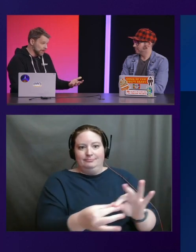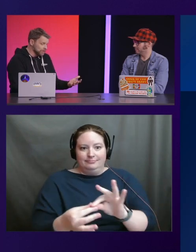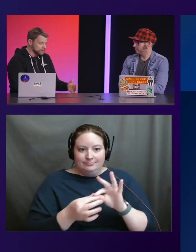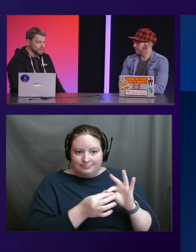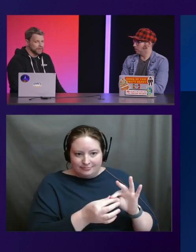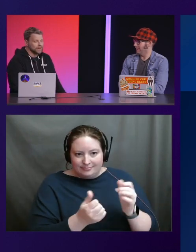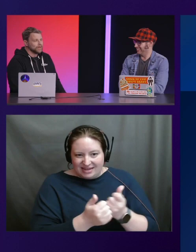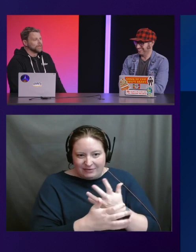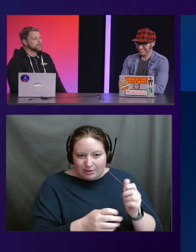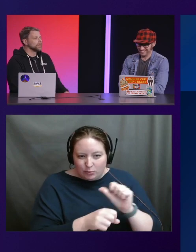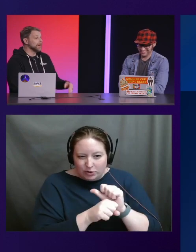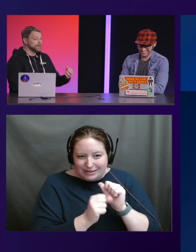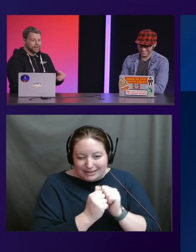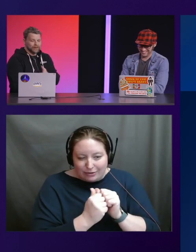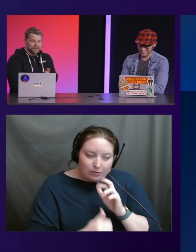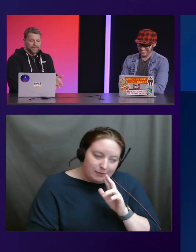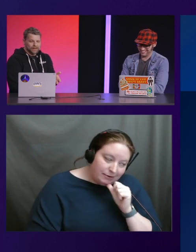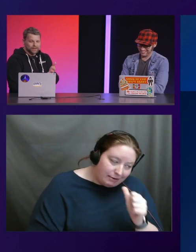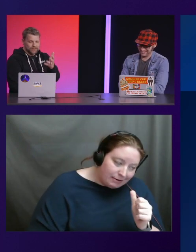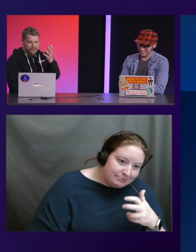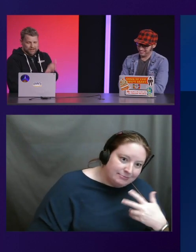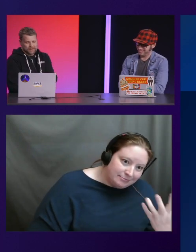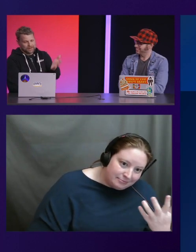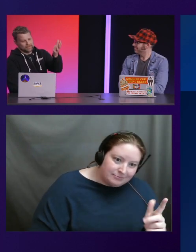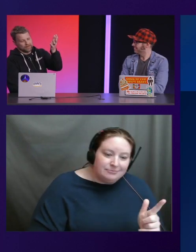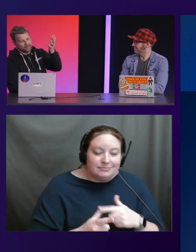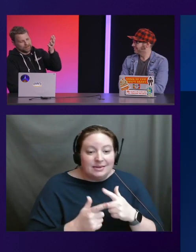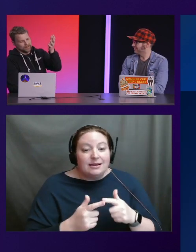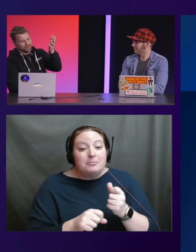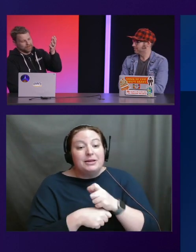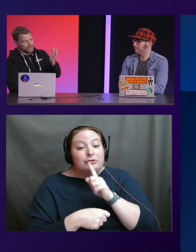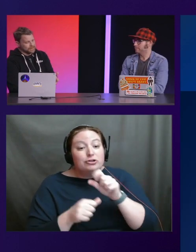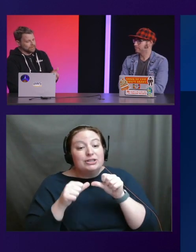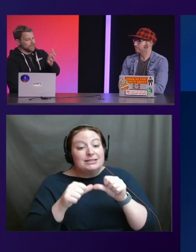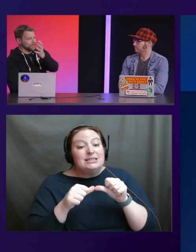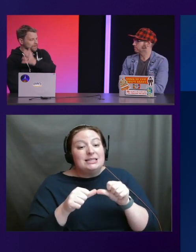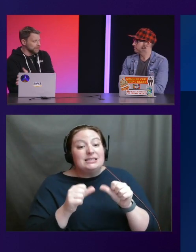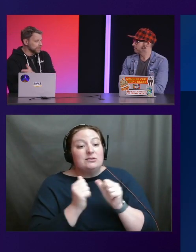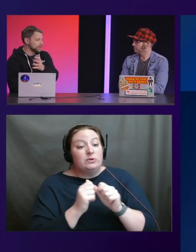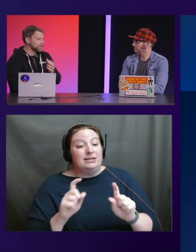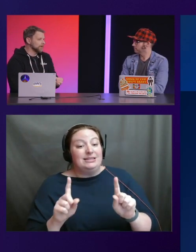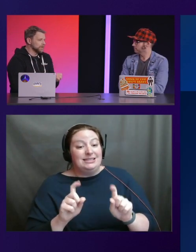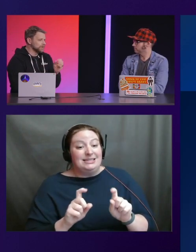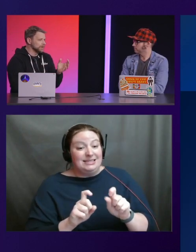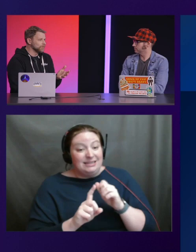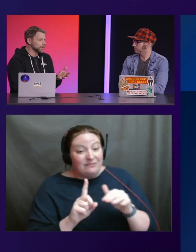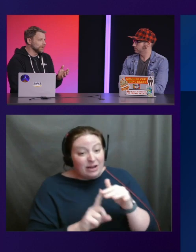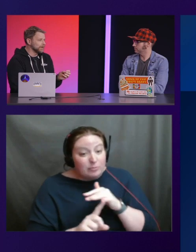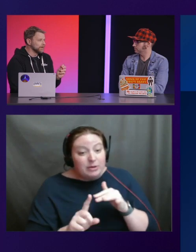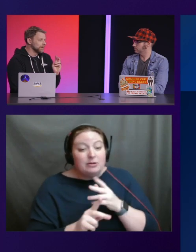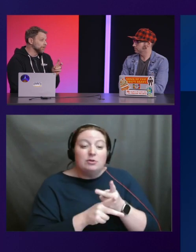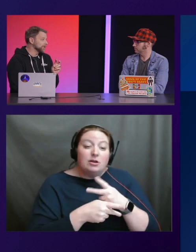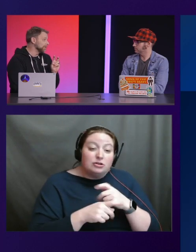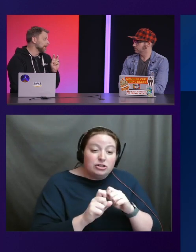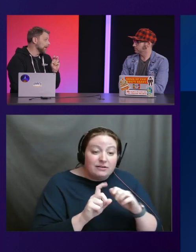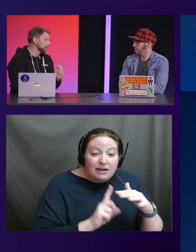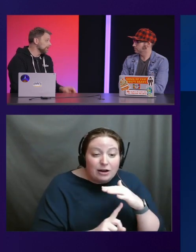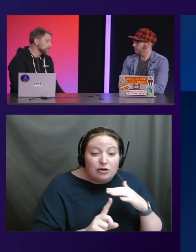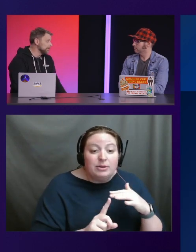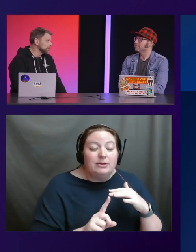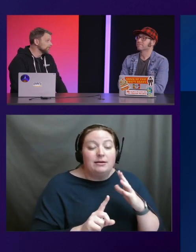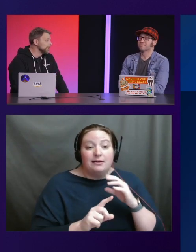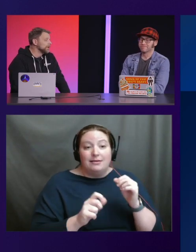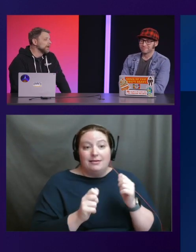or not, right? So, and then also making sure it's consistent with the testing environment and the production environment, and avoiding that it works on my